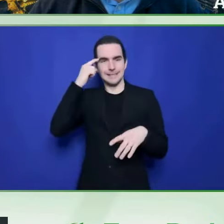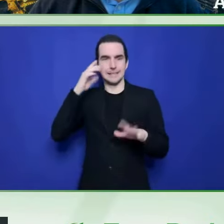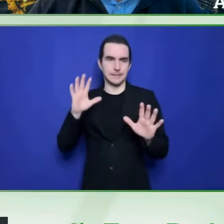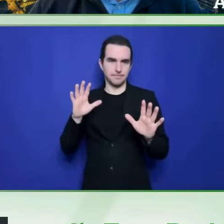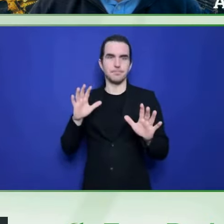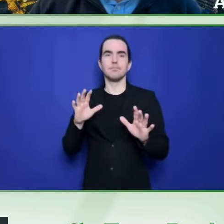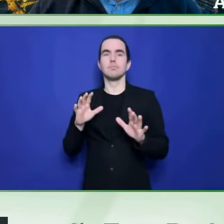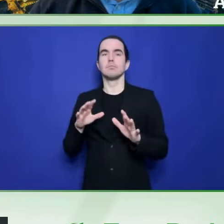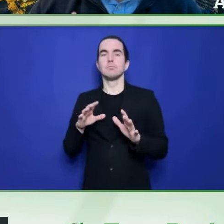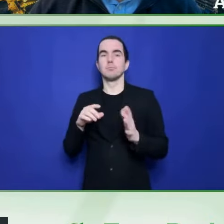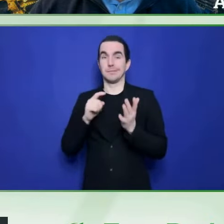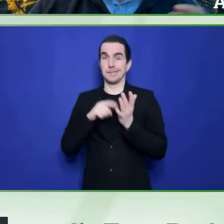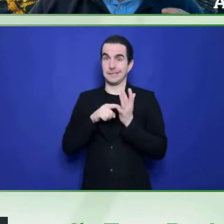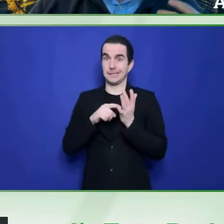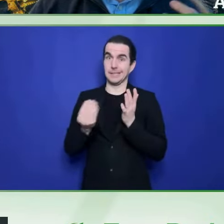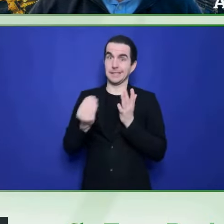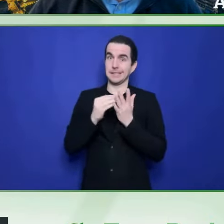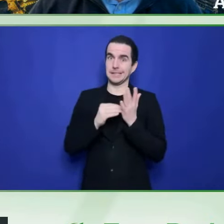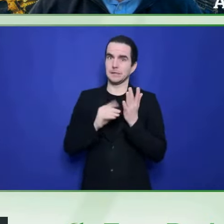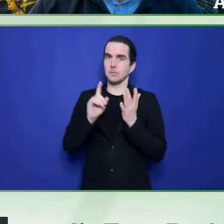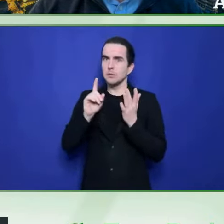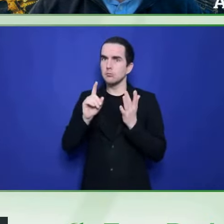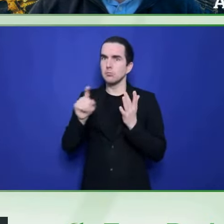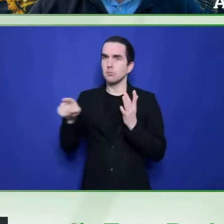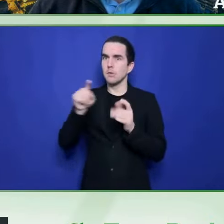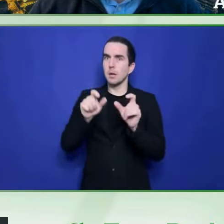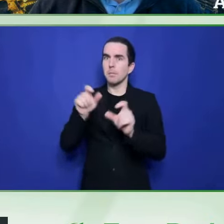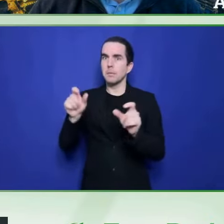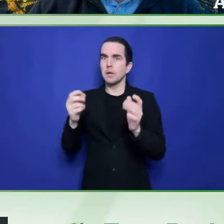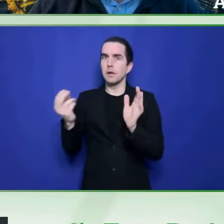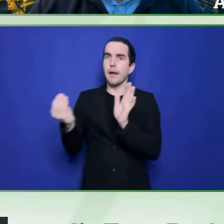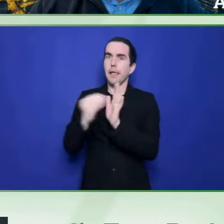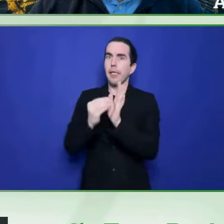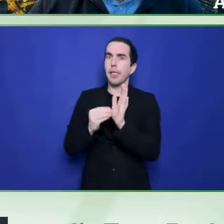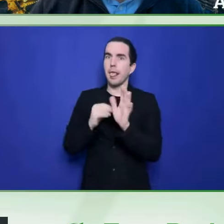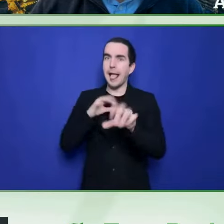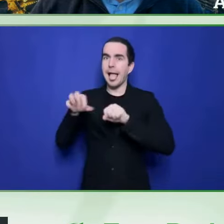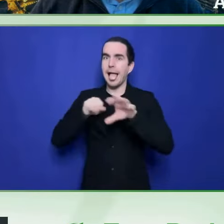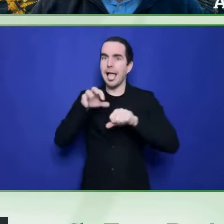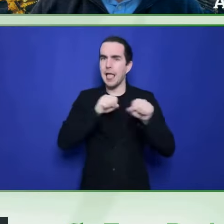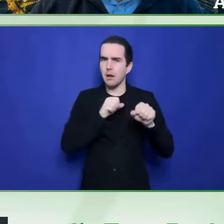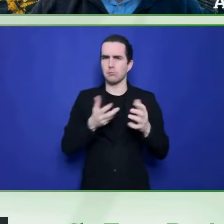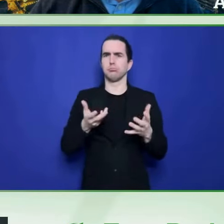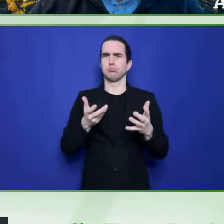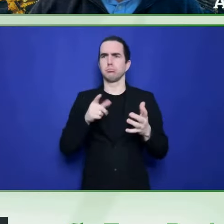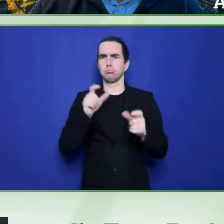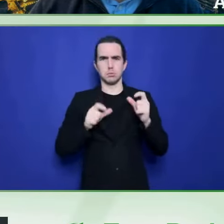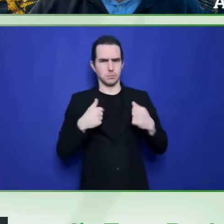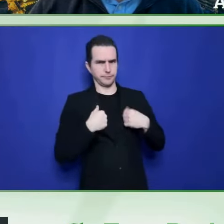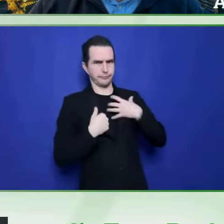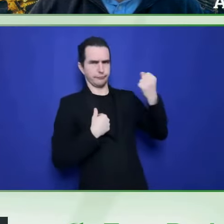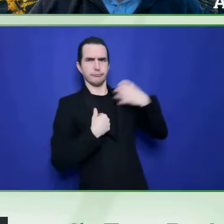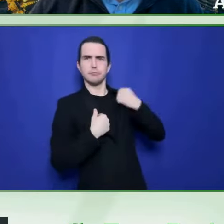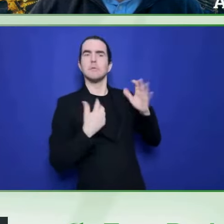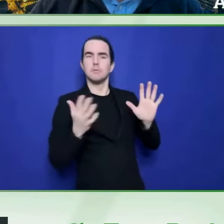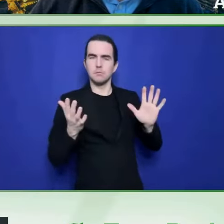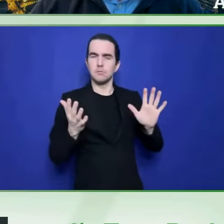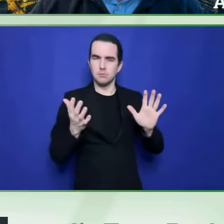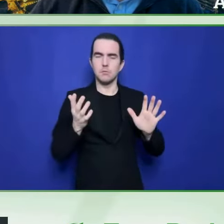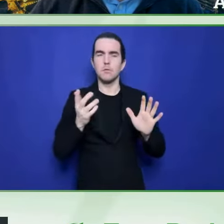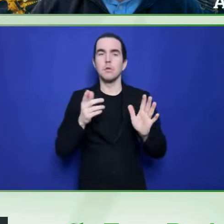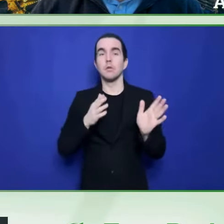disabilities, clearly mark where there's step-free access points, but also include